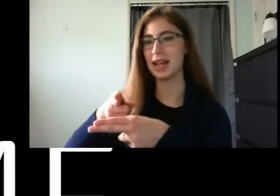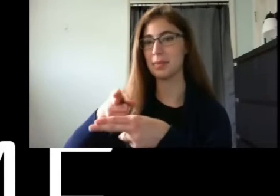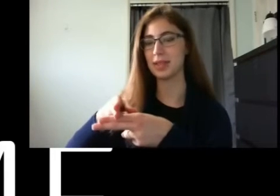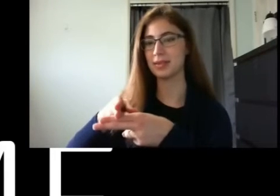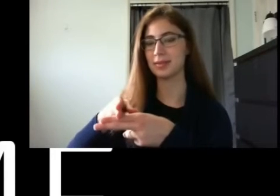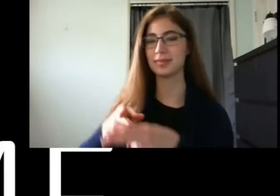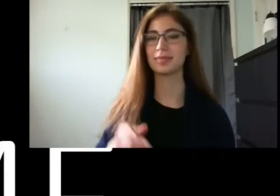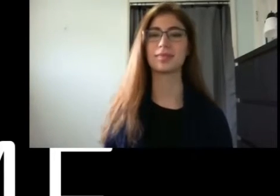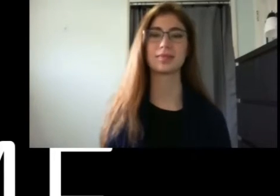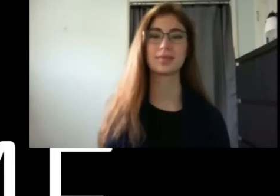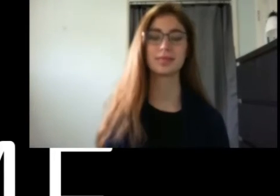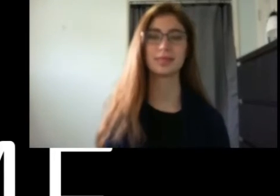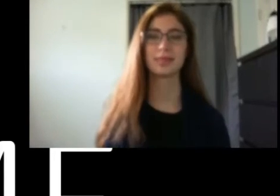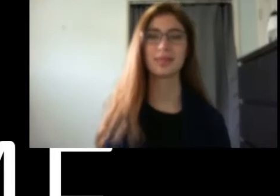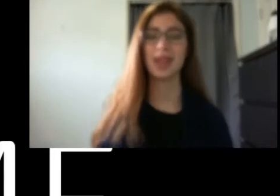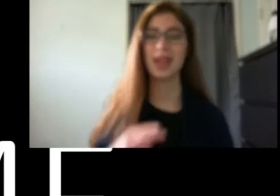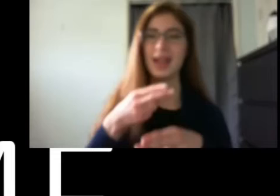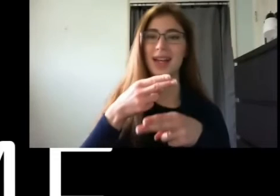Name.